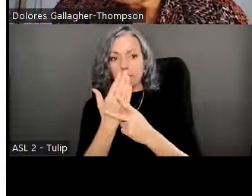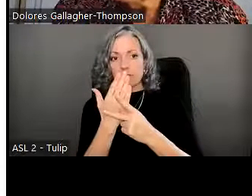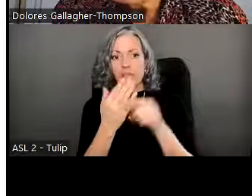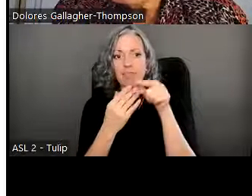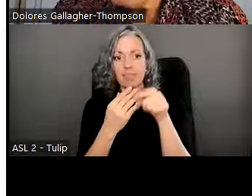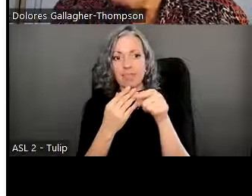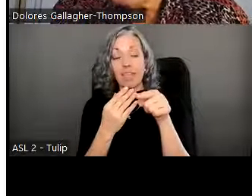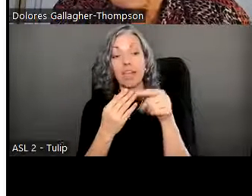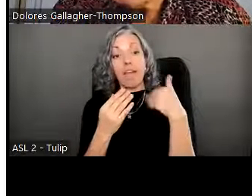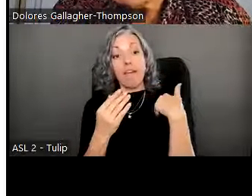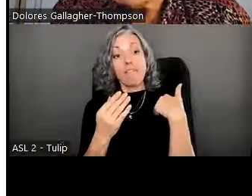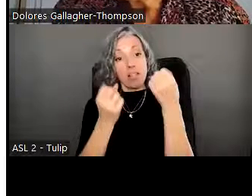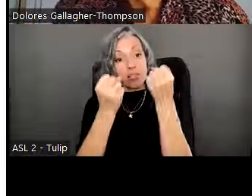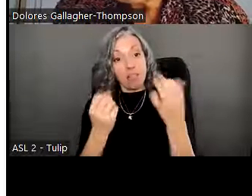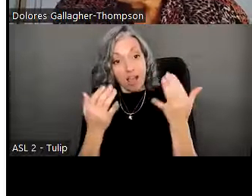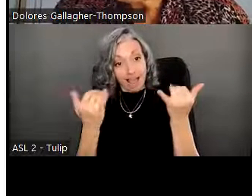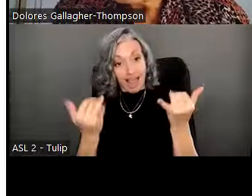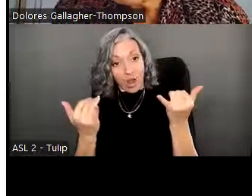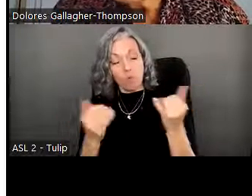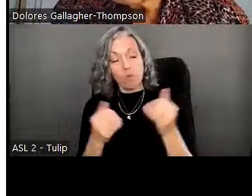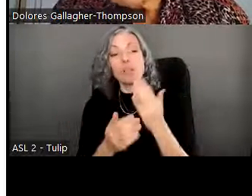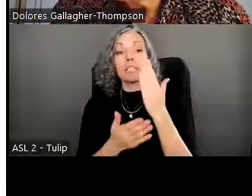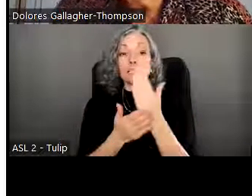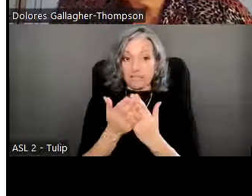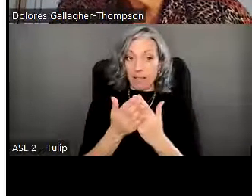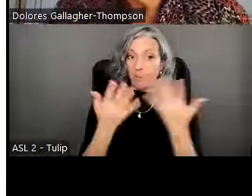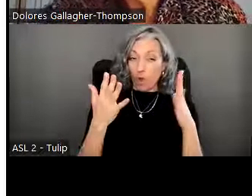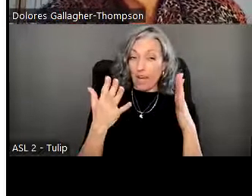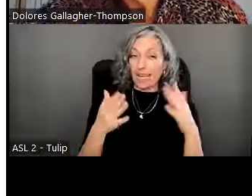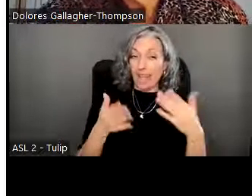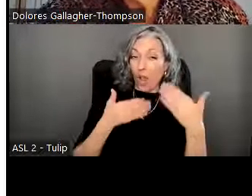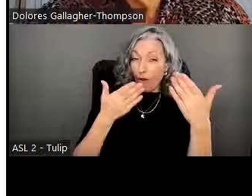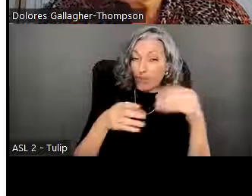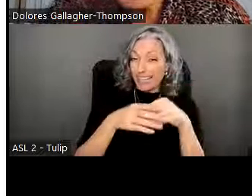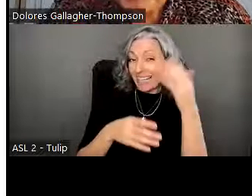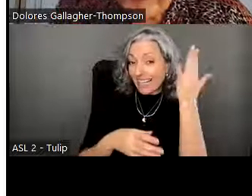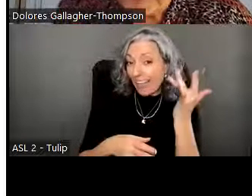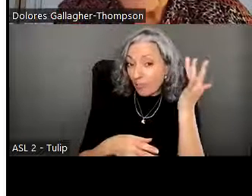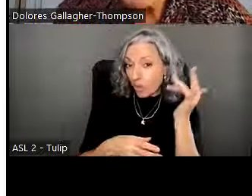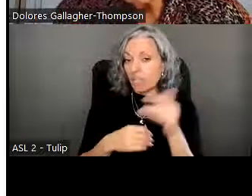there are a good number now, some of which are already being offered in California.